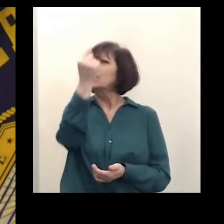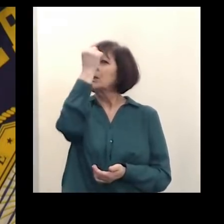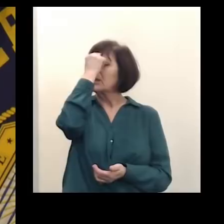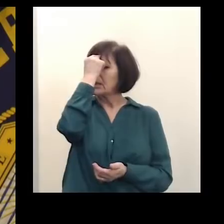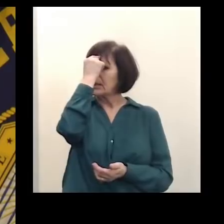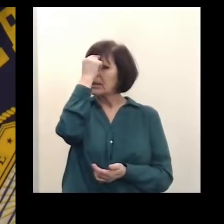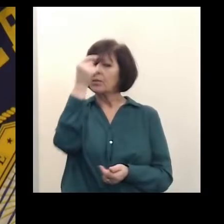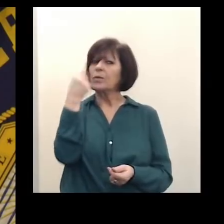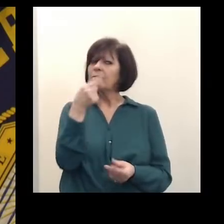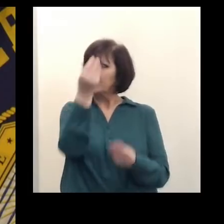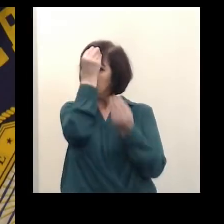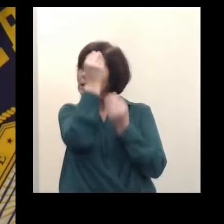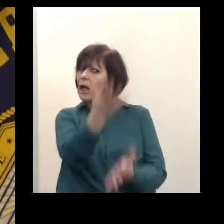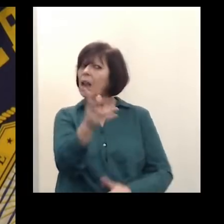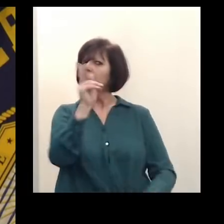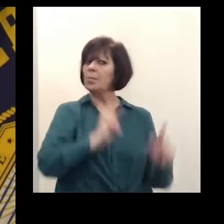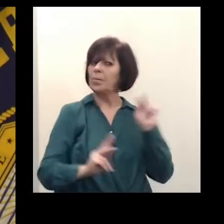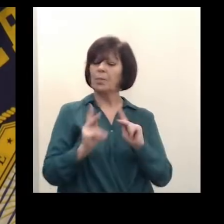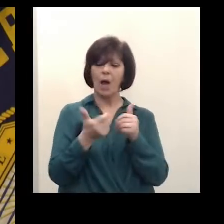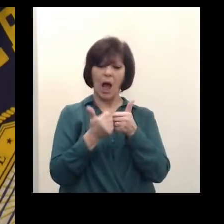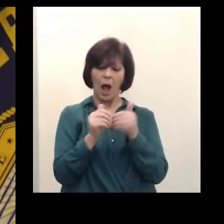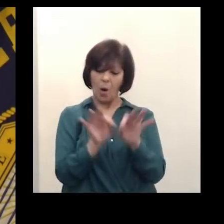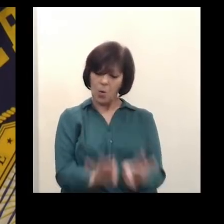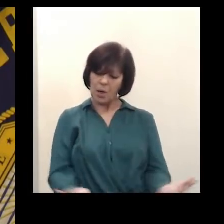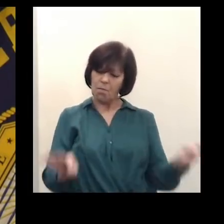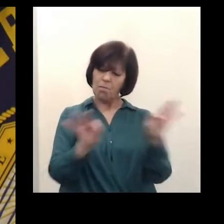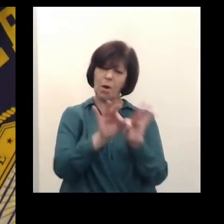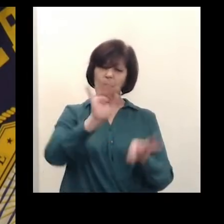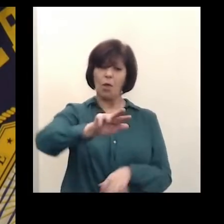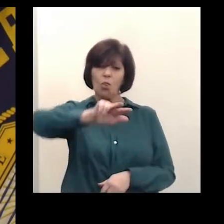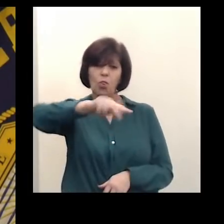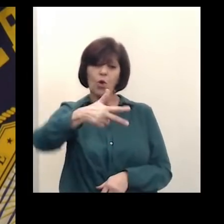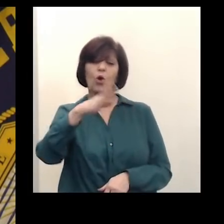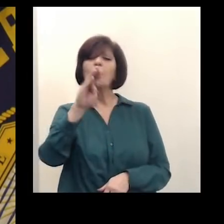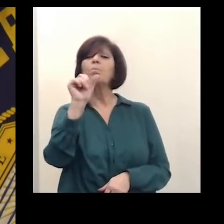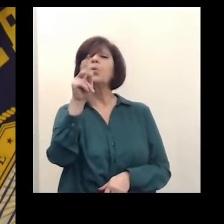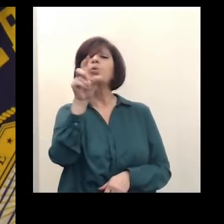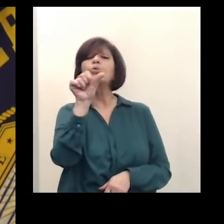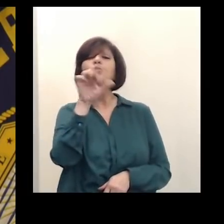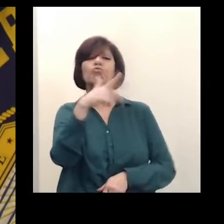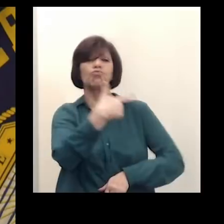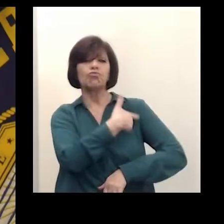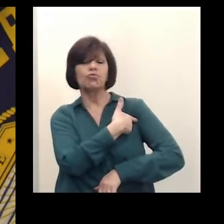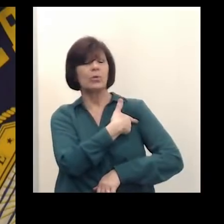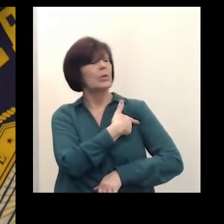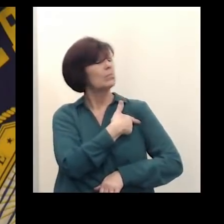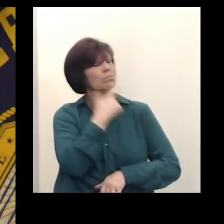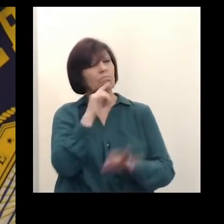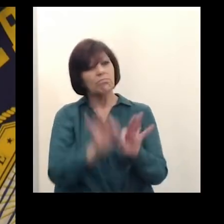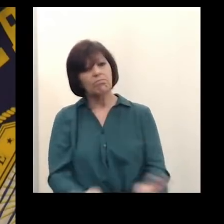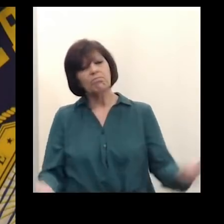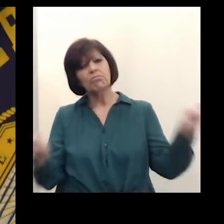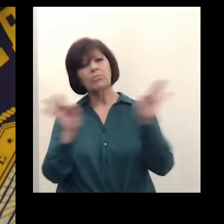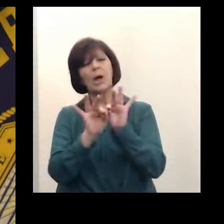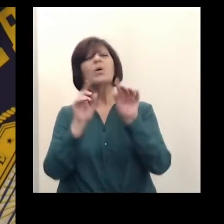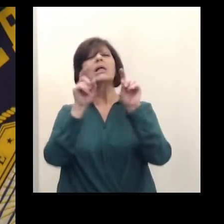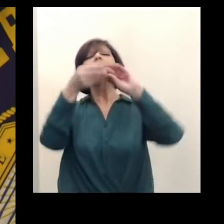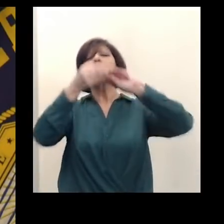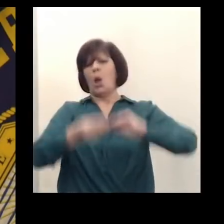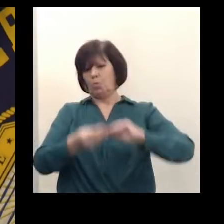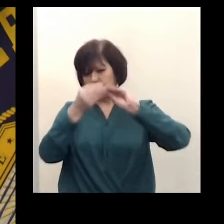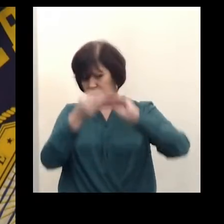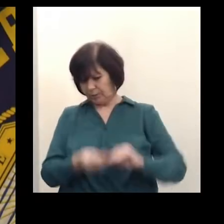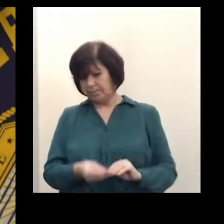people know how important that booster shot is in augmenting your degree of protection. And just to give you some numbers, compared to